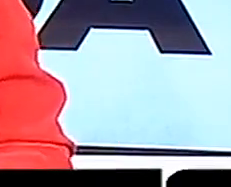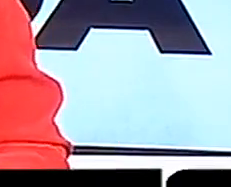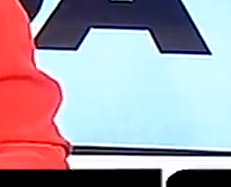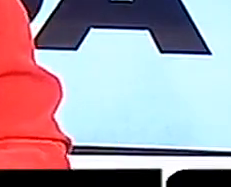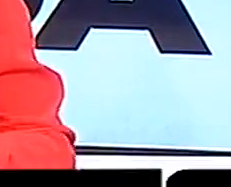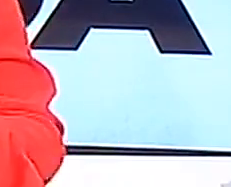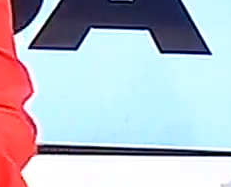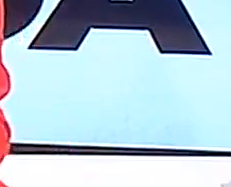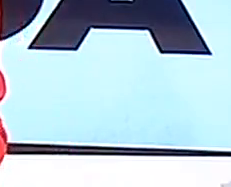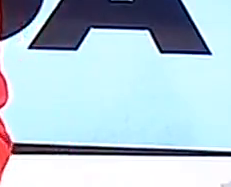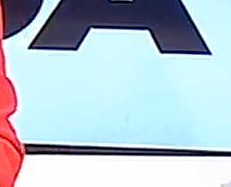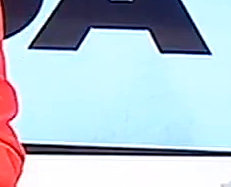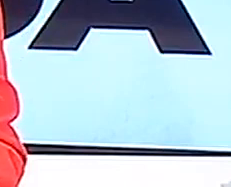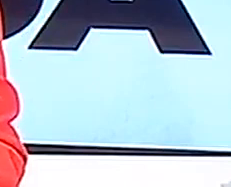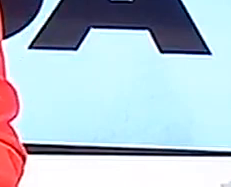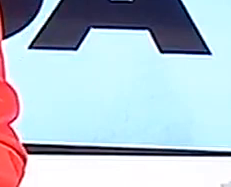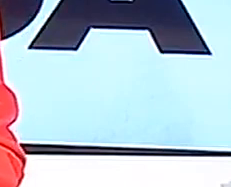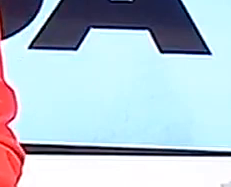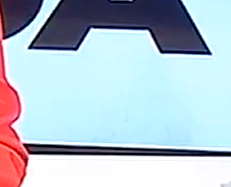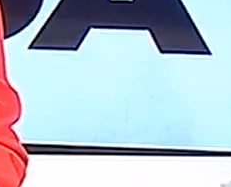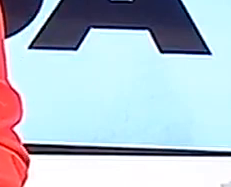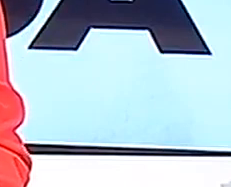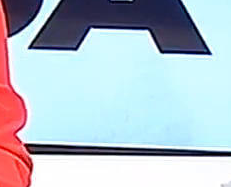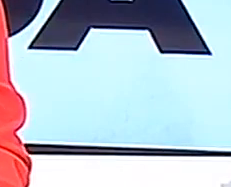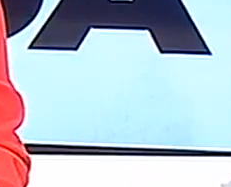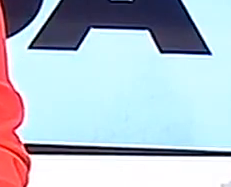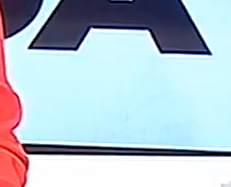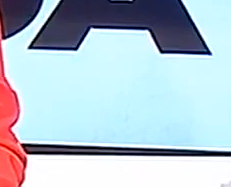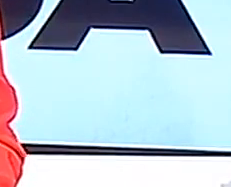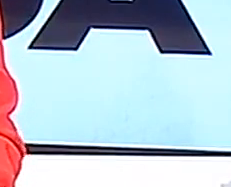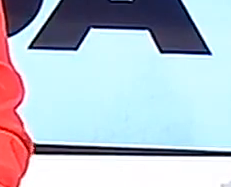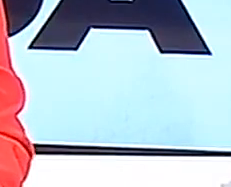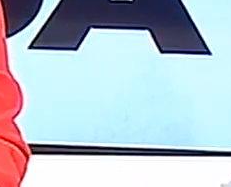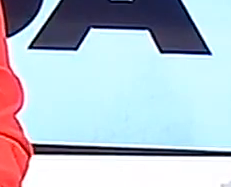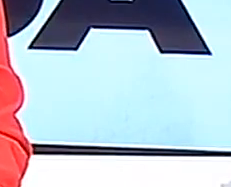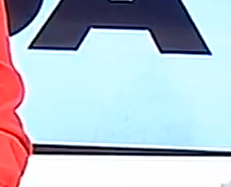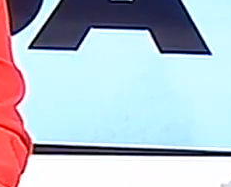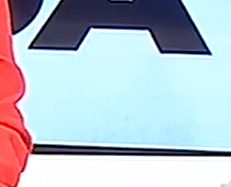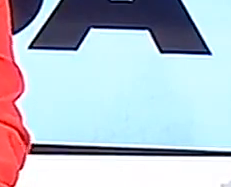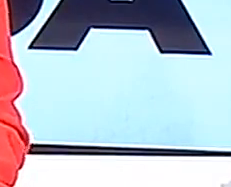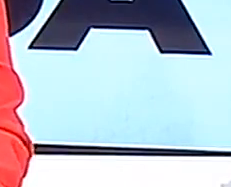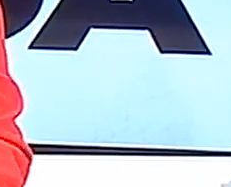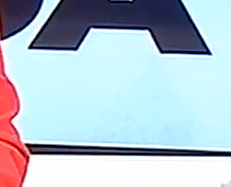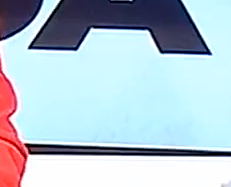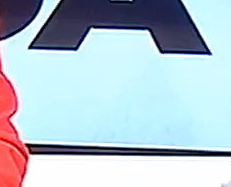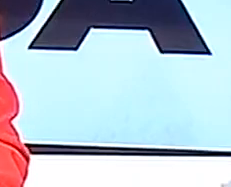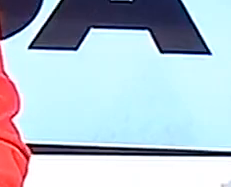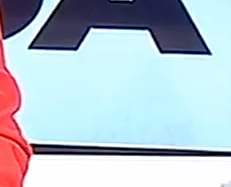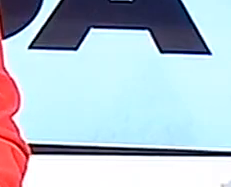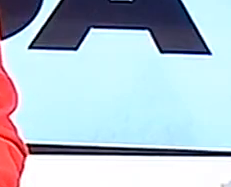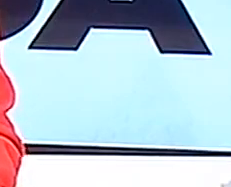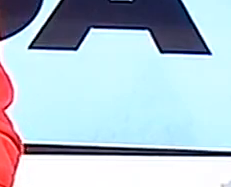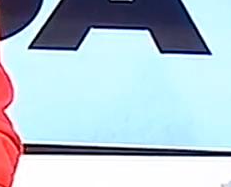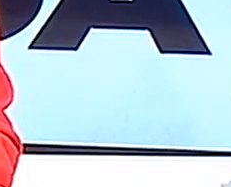Kericho gubernatorial contest. Mutai defeated former Cabinet Secretary Charles Keter, among others, to get the ticket. Let's have a look at